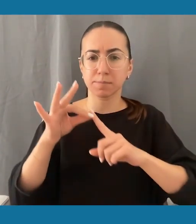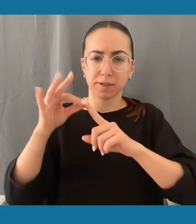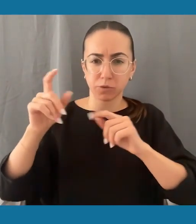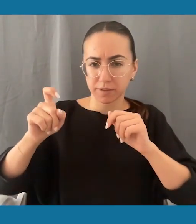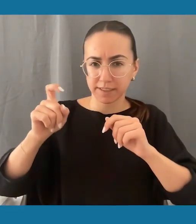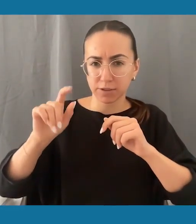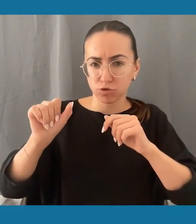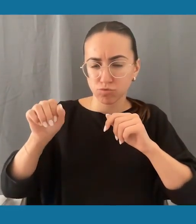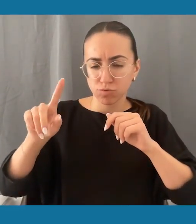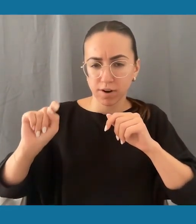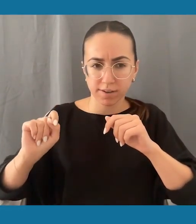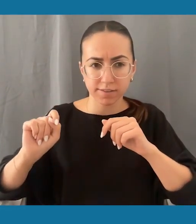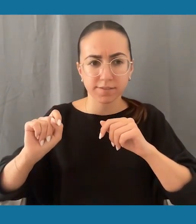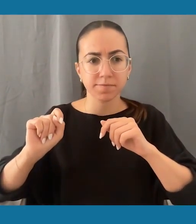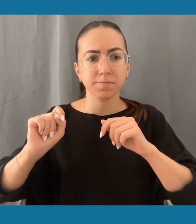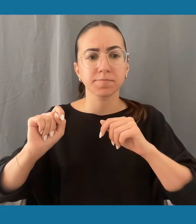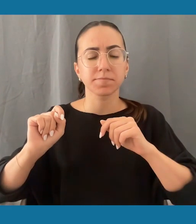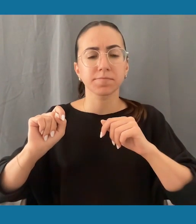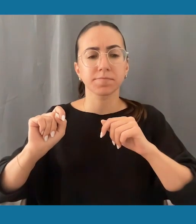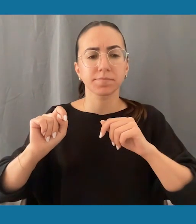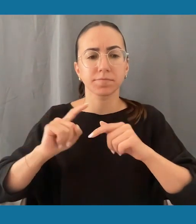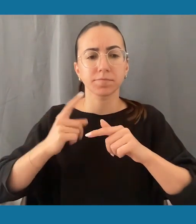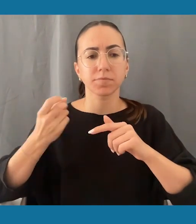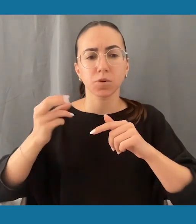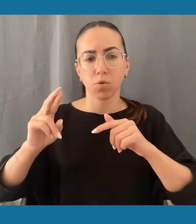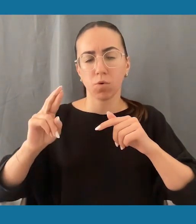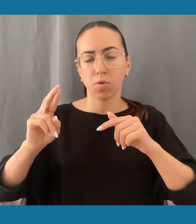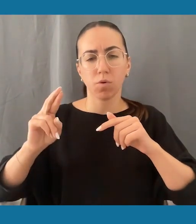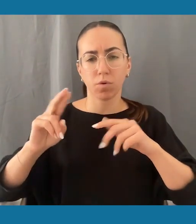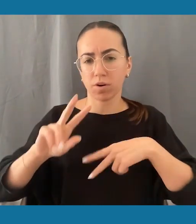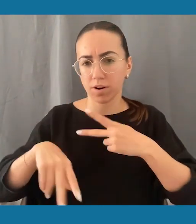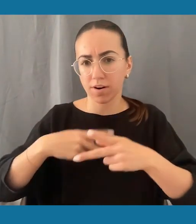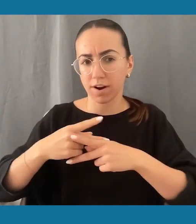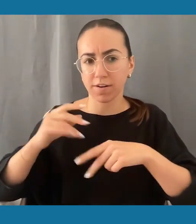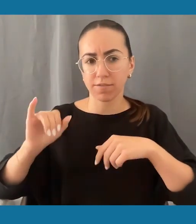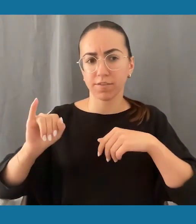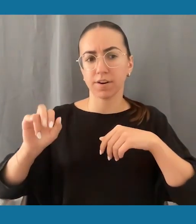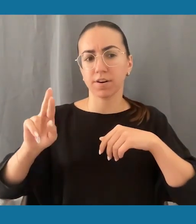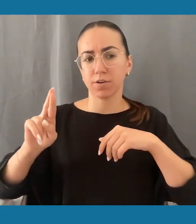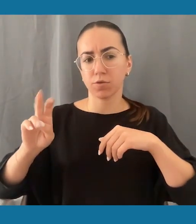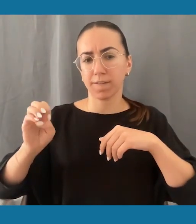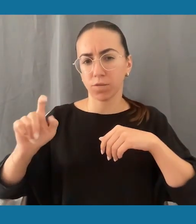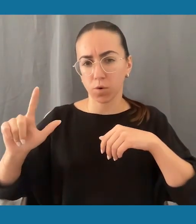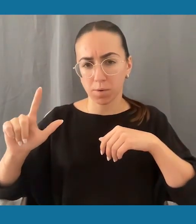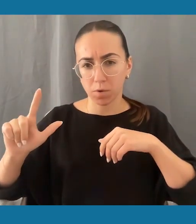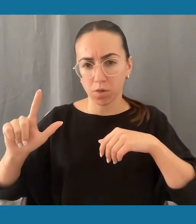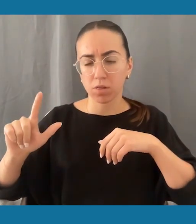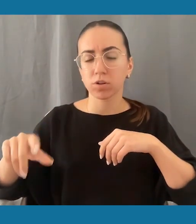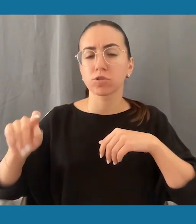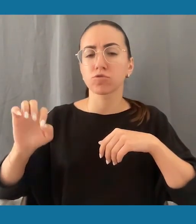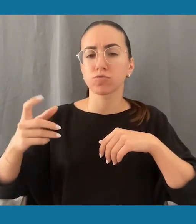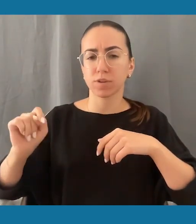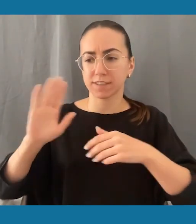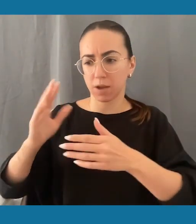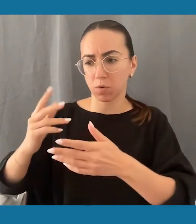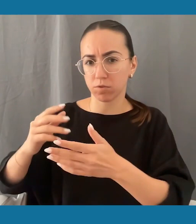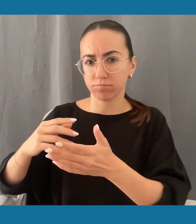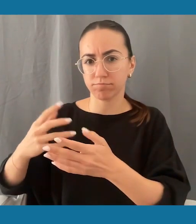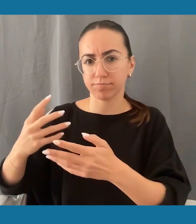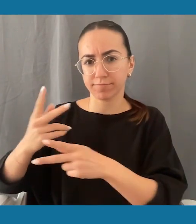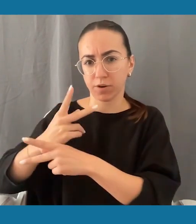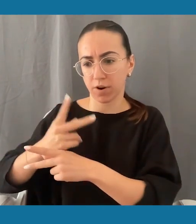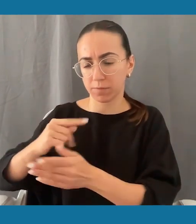special needs trust through a last will and testament or through a revocable trust that takes effect upon